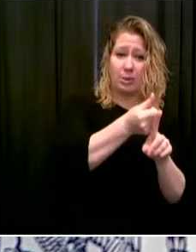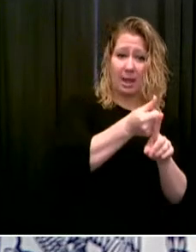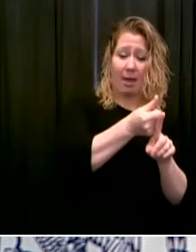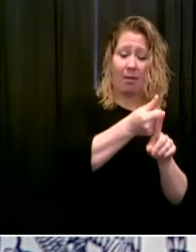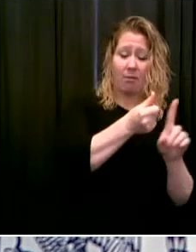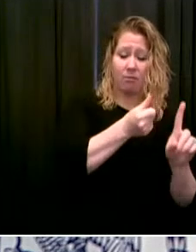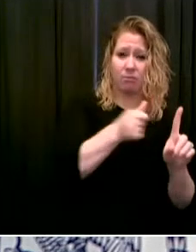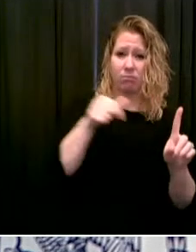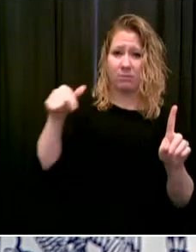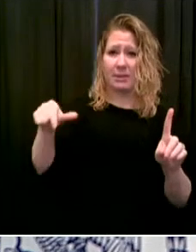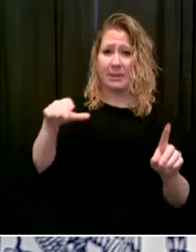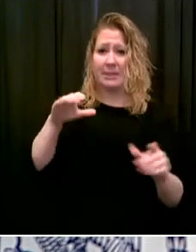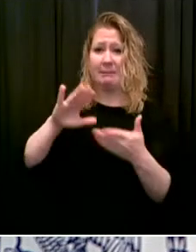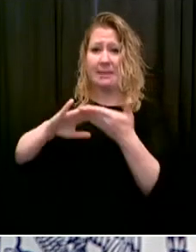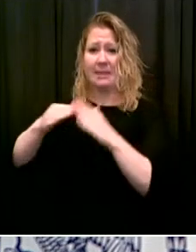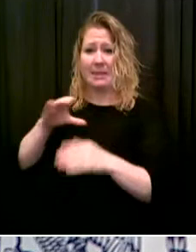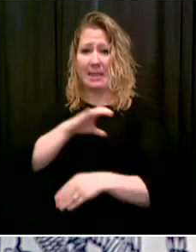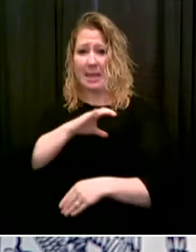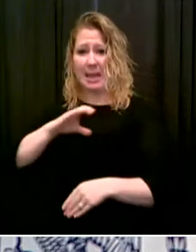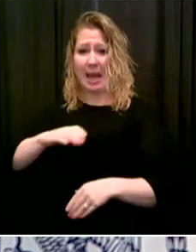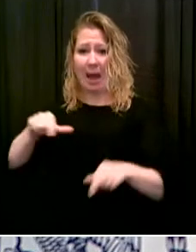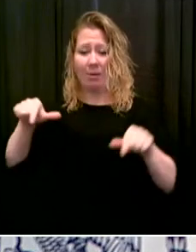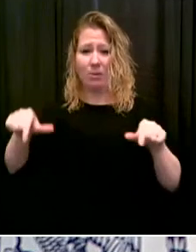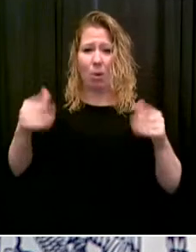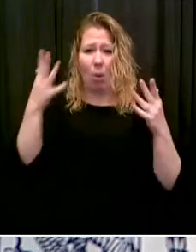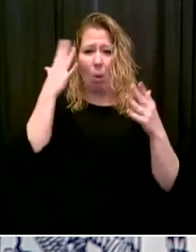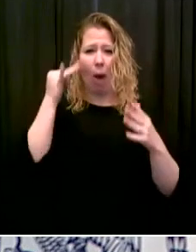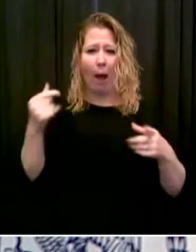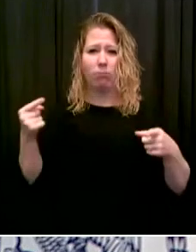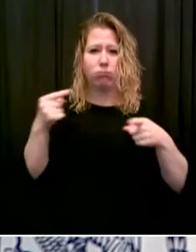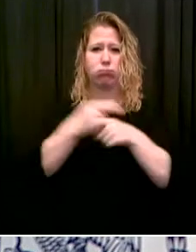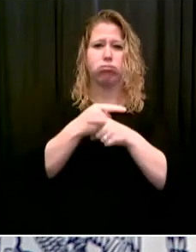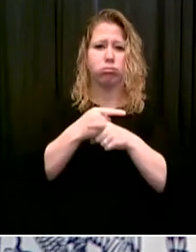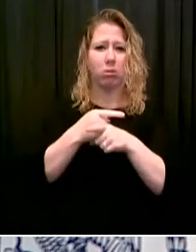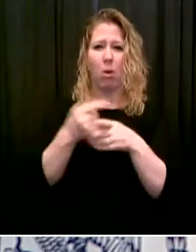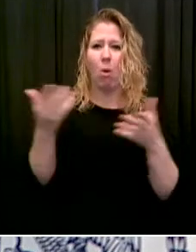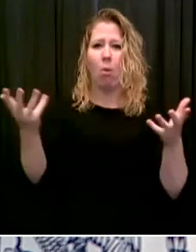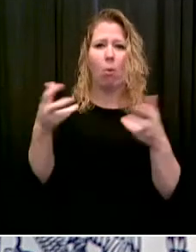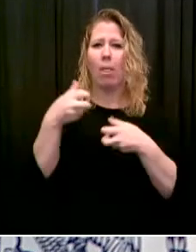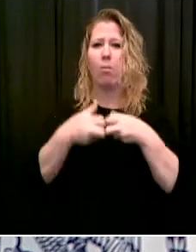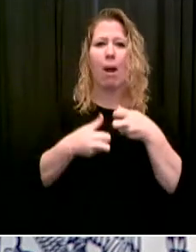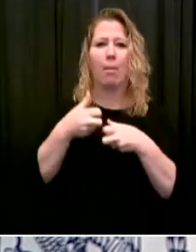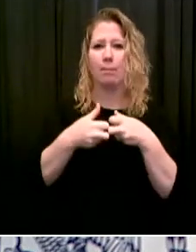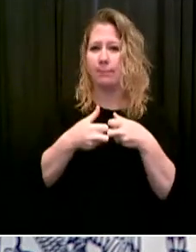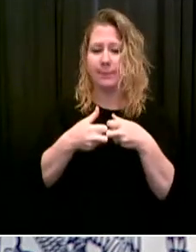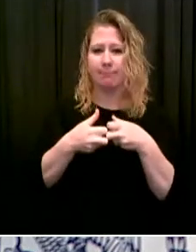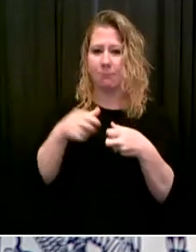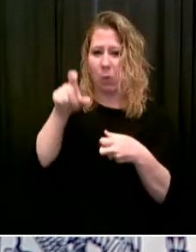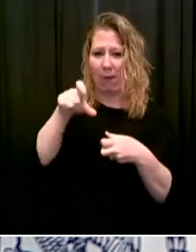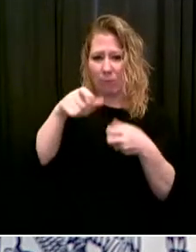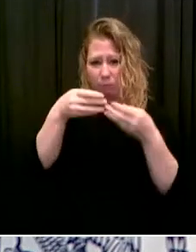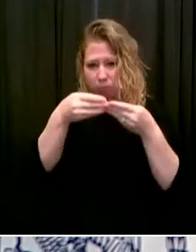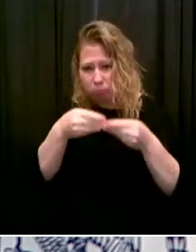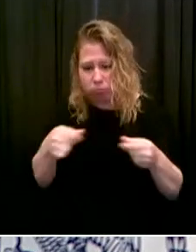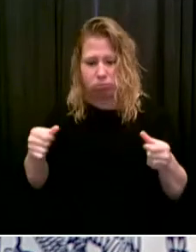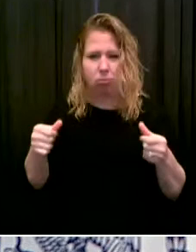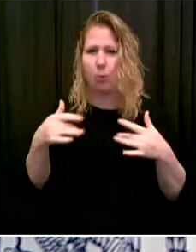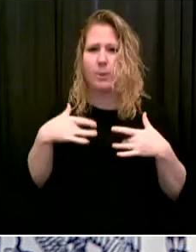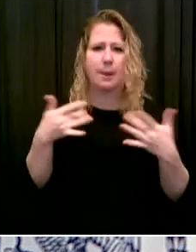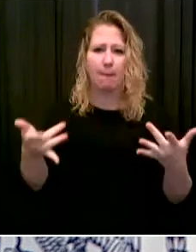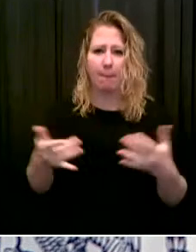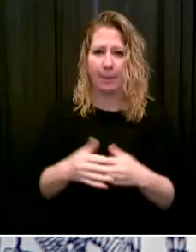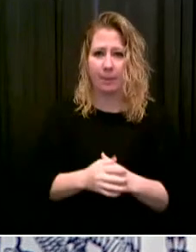to be resolved. What are those issues that remain outstanding? Henry, I appreciate the question, but